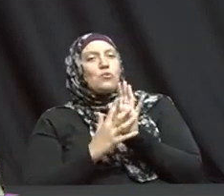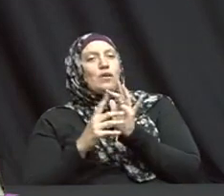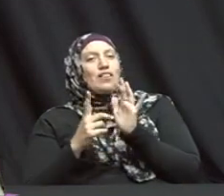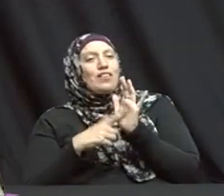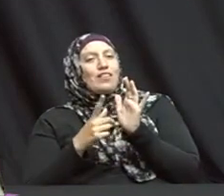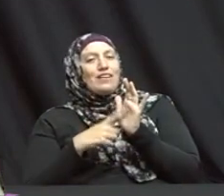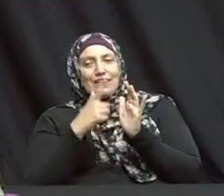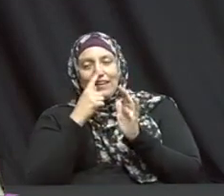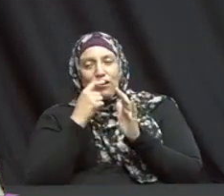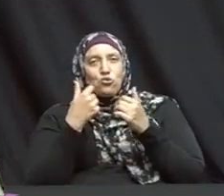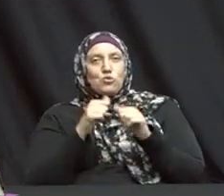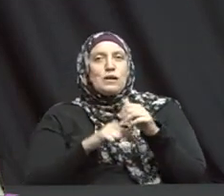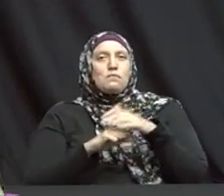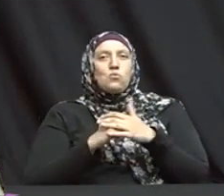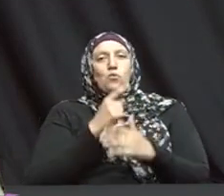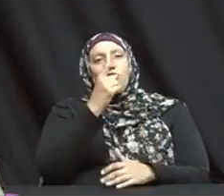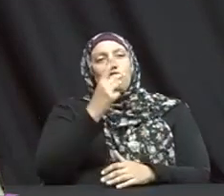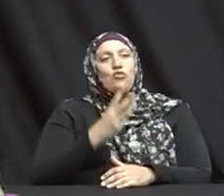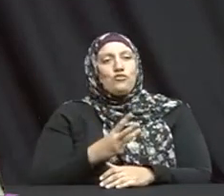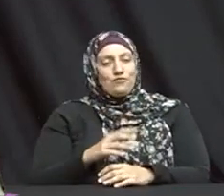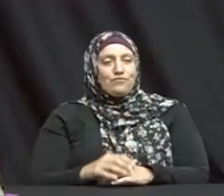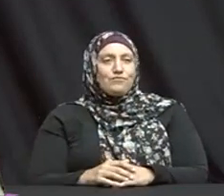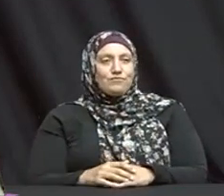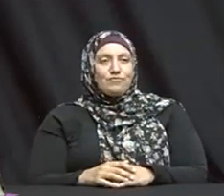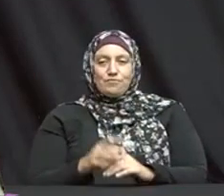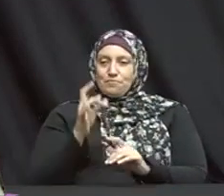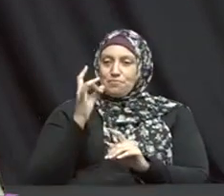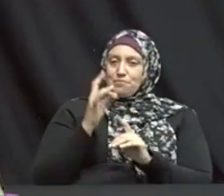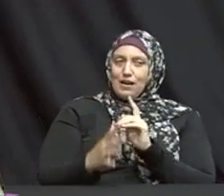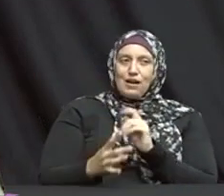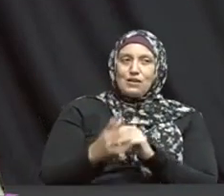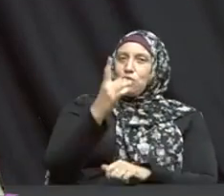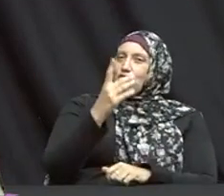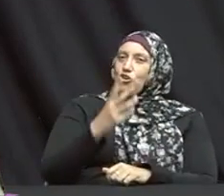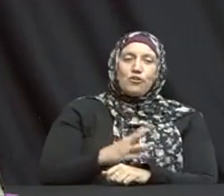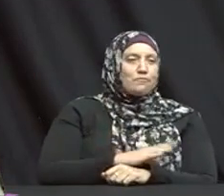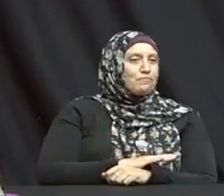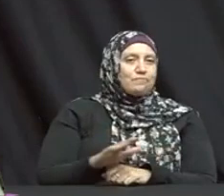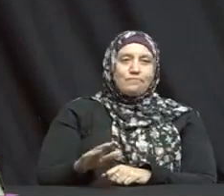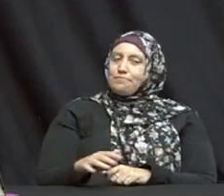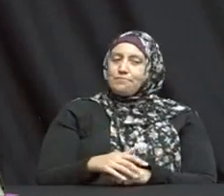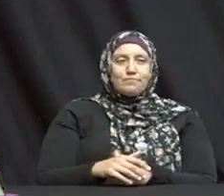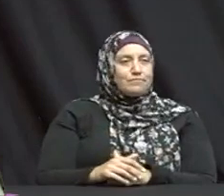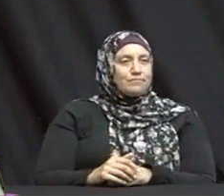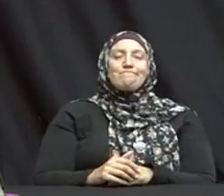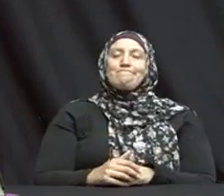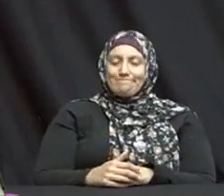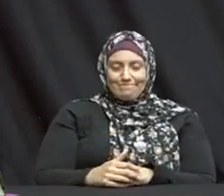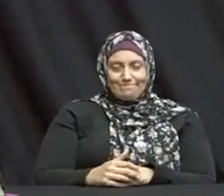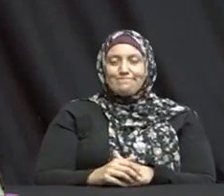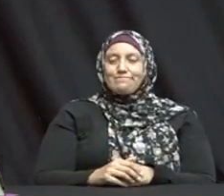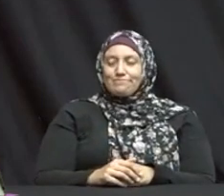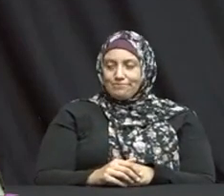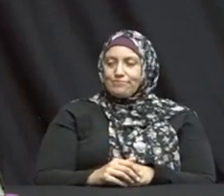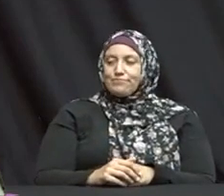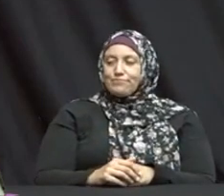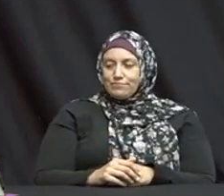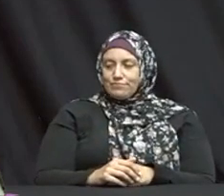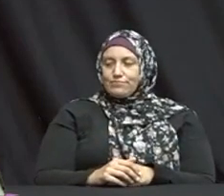total estate. So beyond one third, it becomes a shkir. Correct. Yes. Yeah. Okay. Okay.